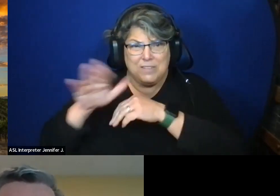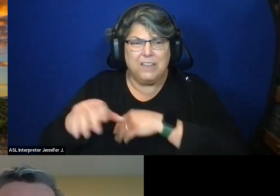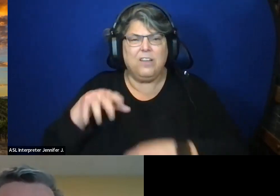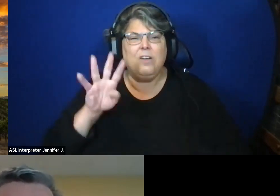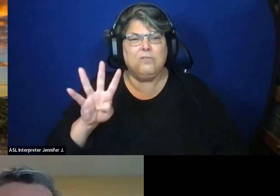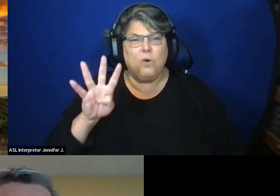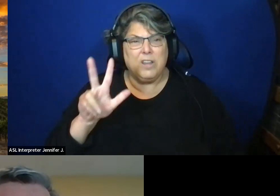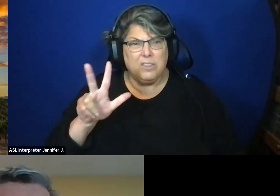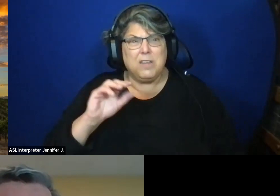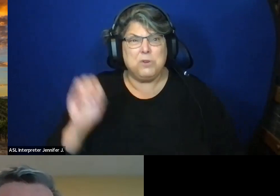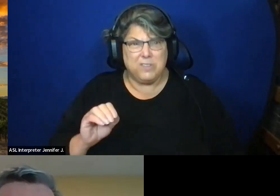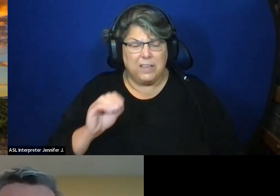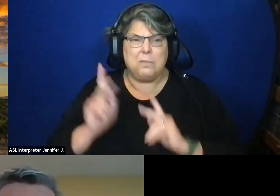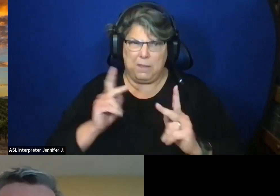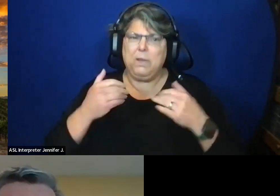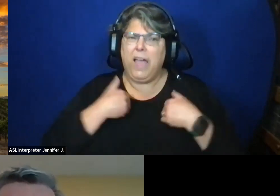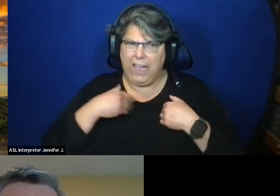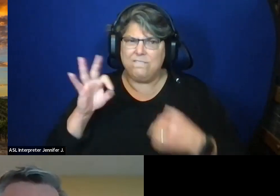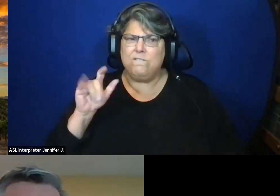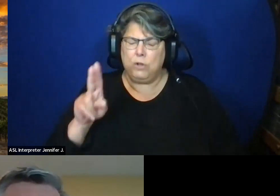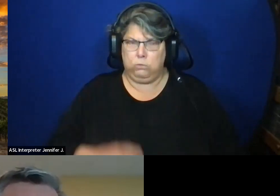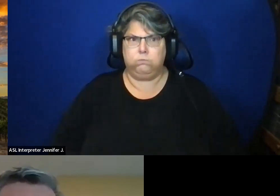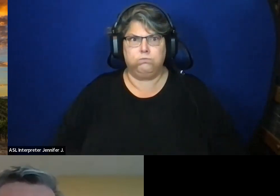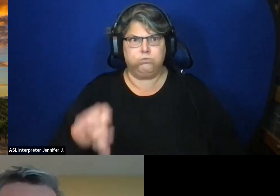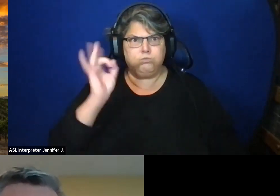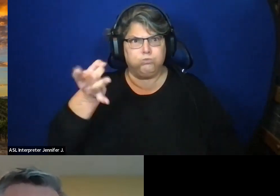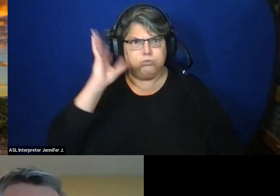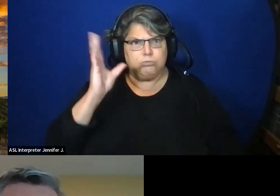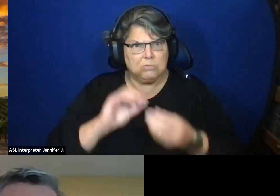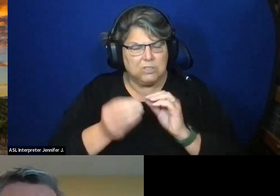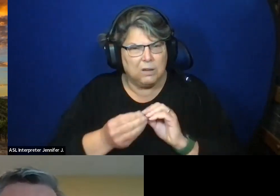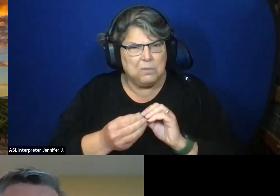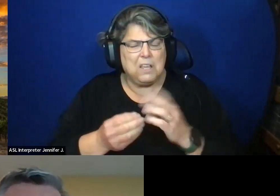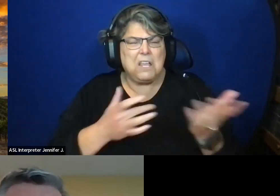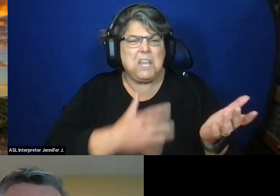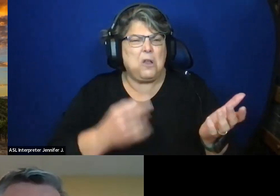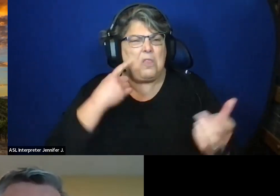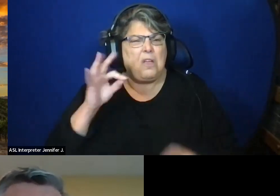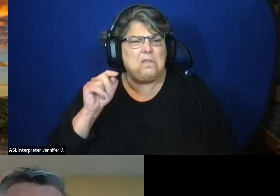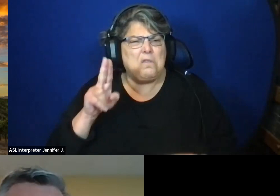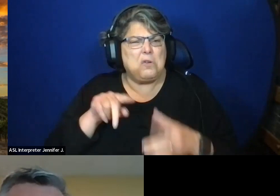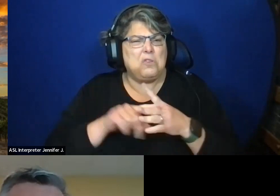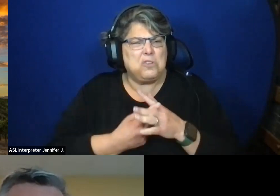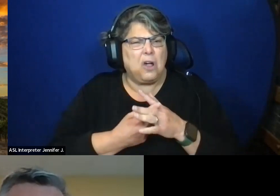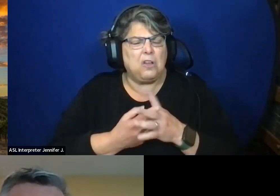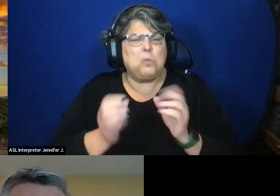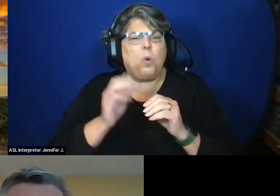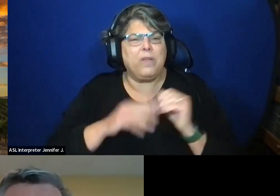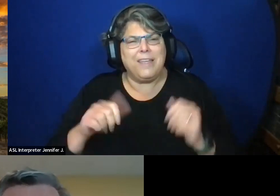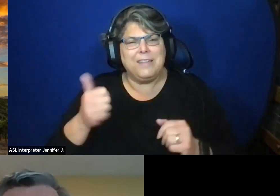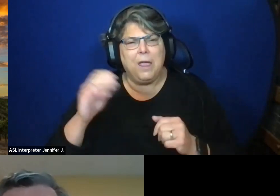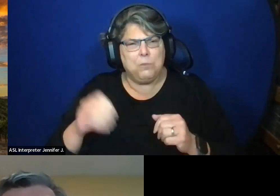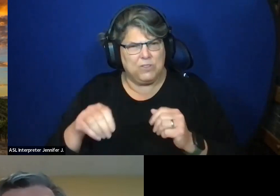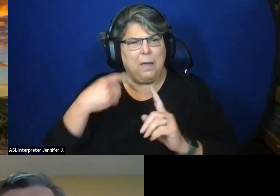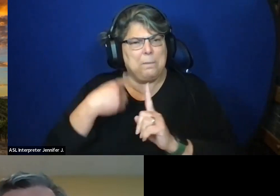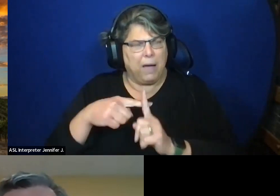for influenza. That's an extraordinary number. Usually we think of the flu season as starting when your swabs are more than 10% positive.